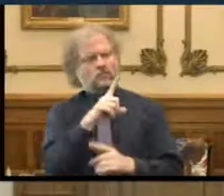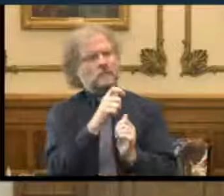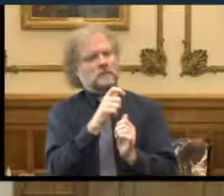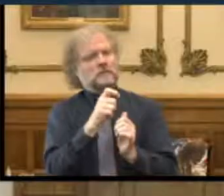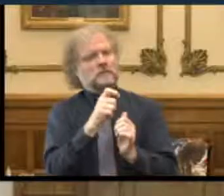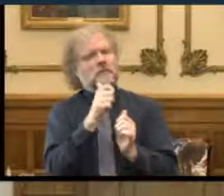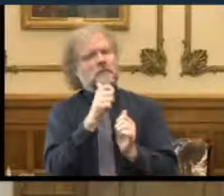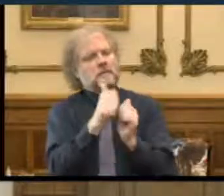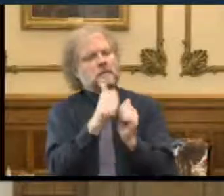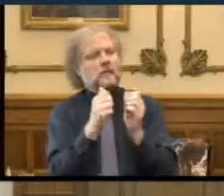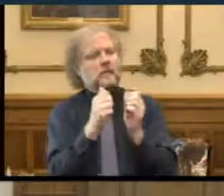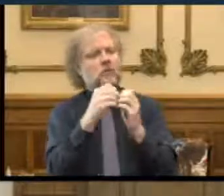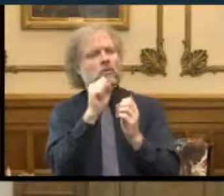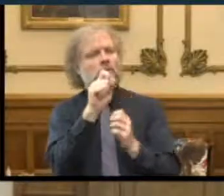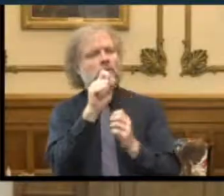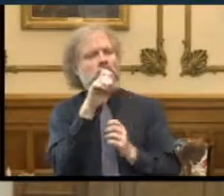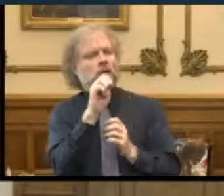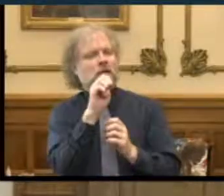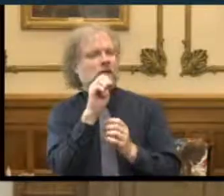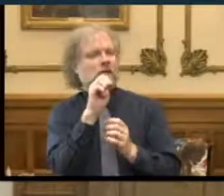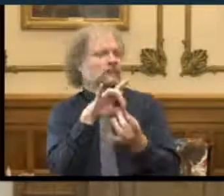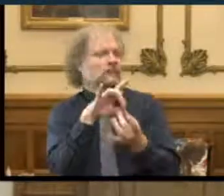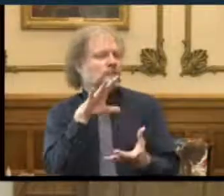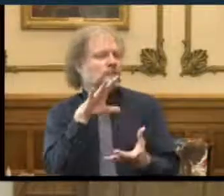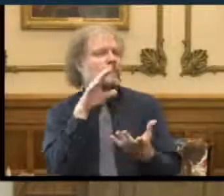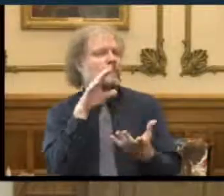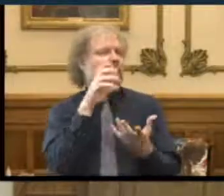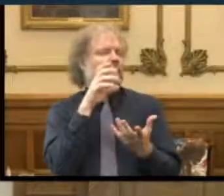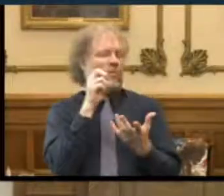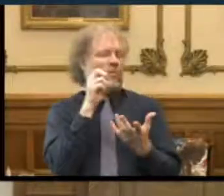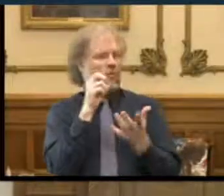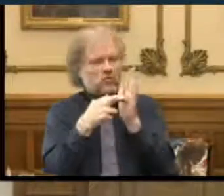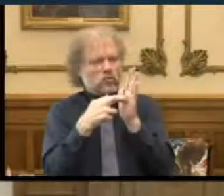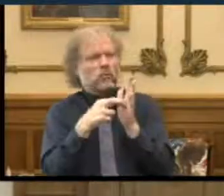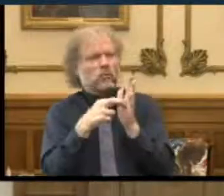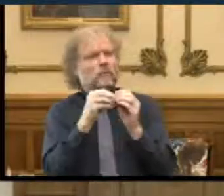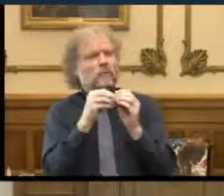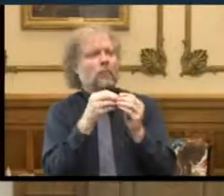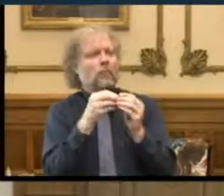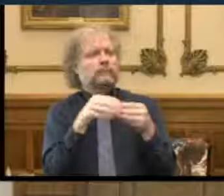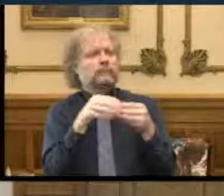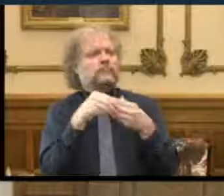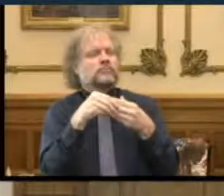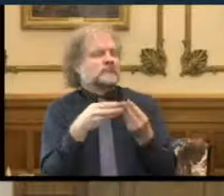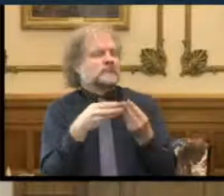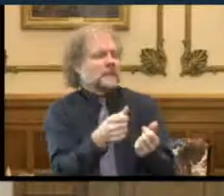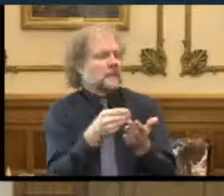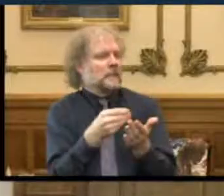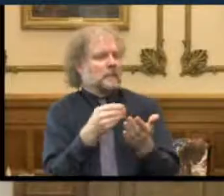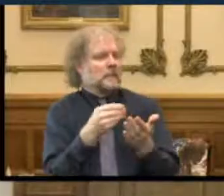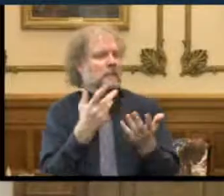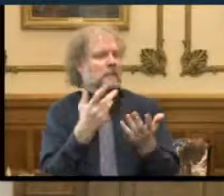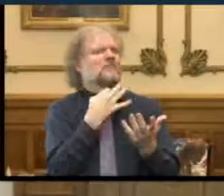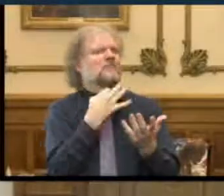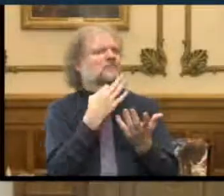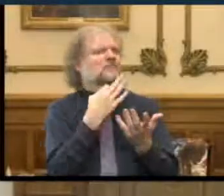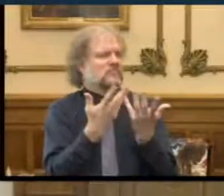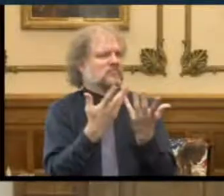state relief or loosen the rules on spending that money? And if so, what are you doing to push Congress to do